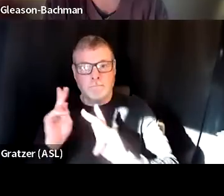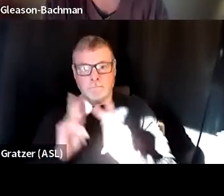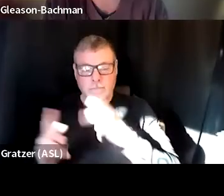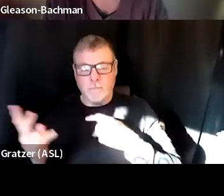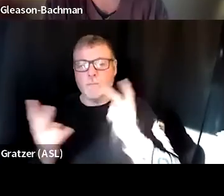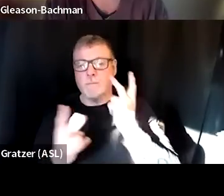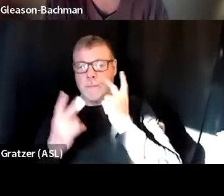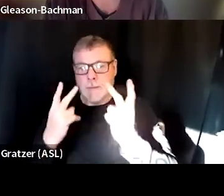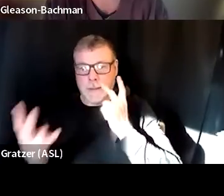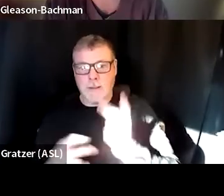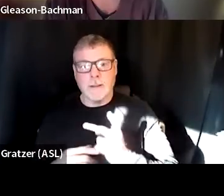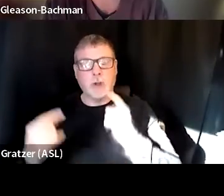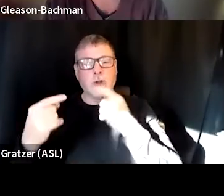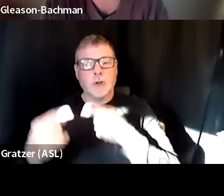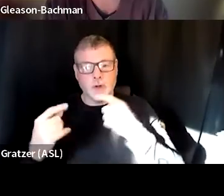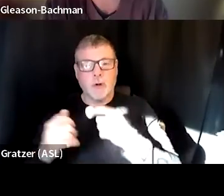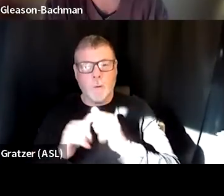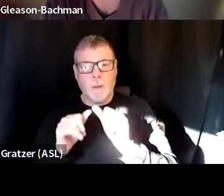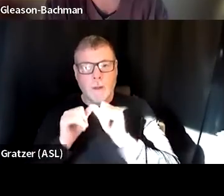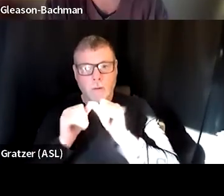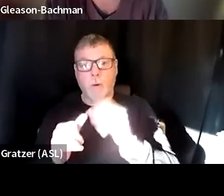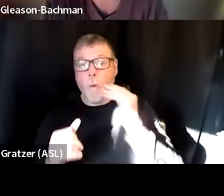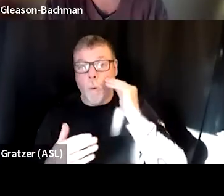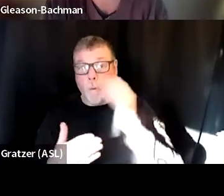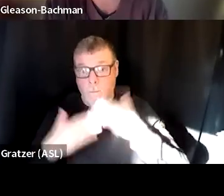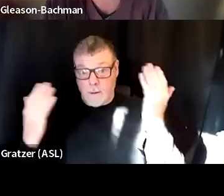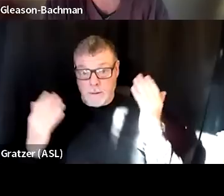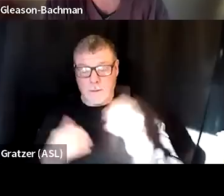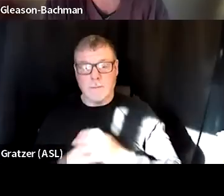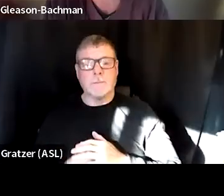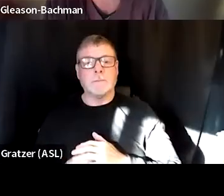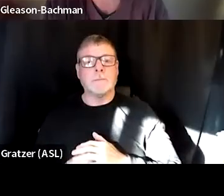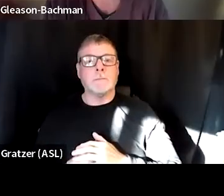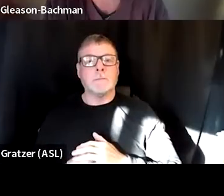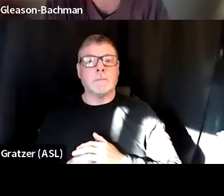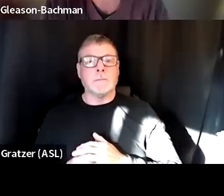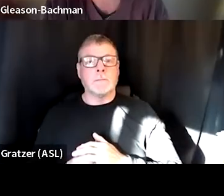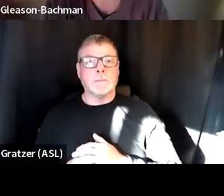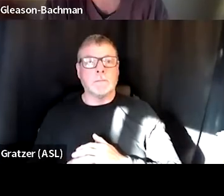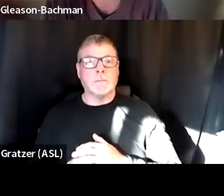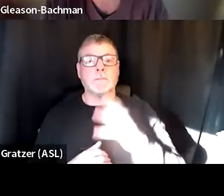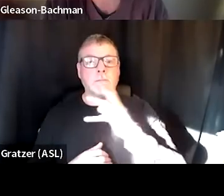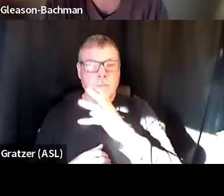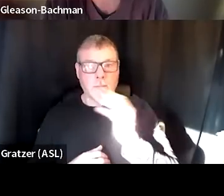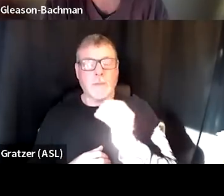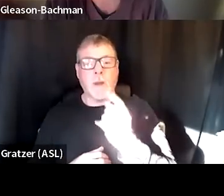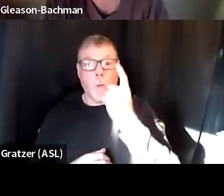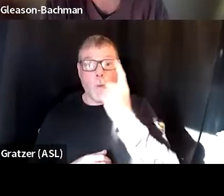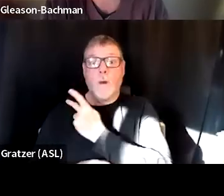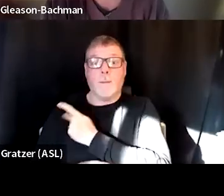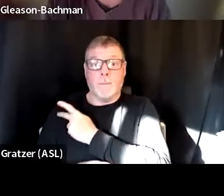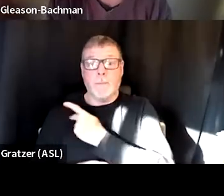seen struggling with chronic homelessness around. And I think one of our